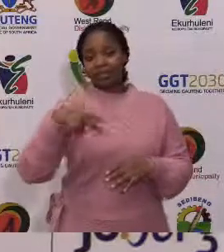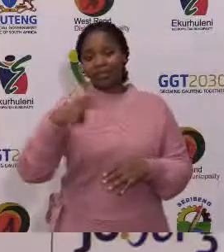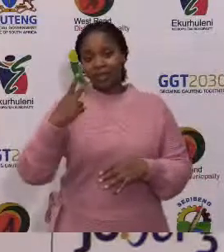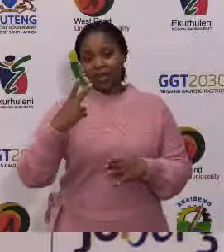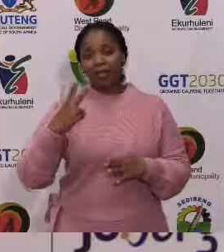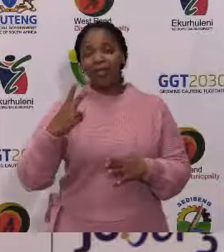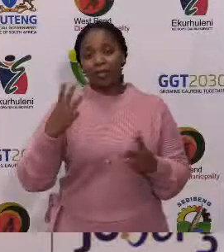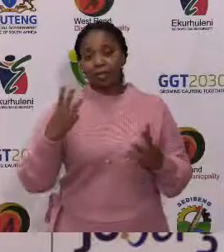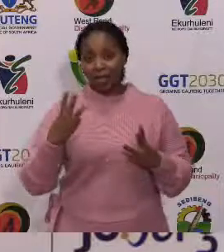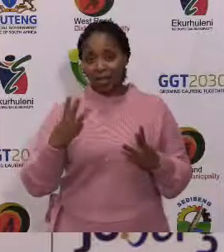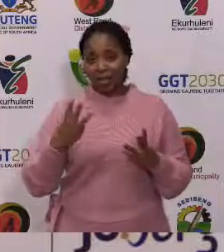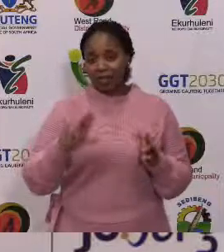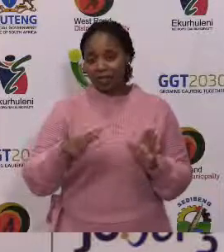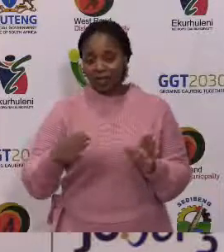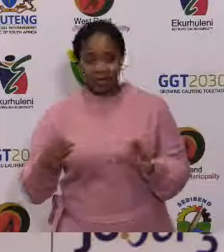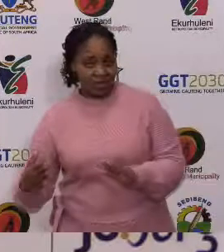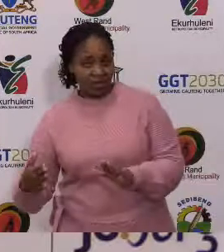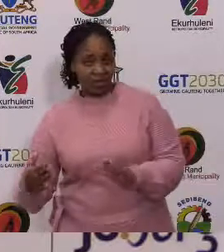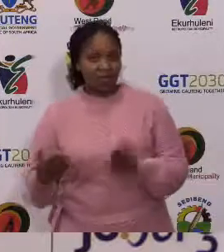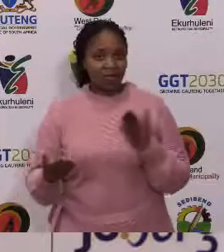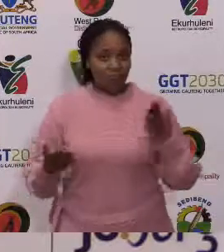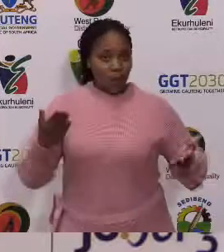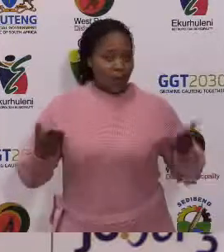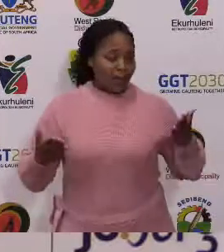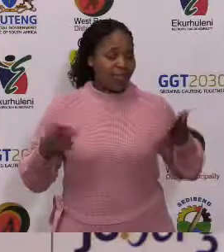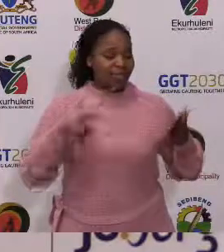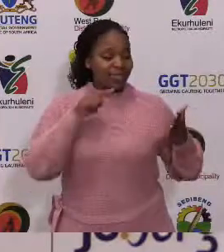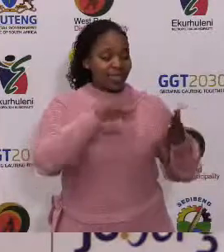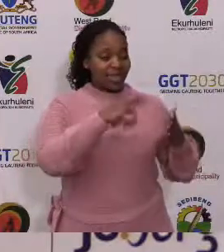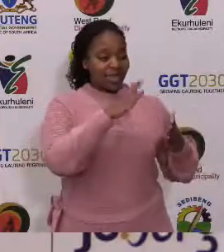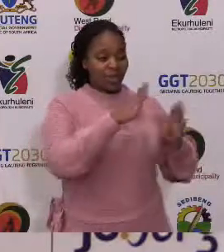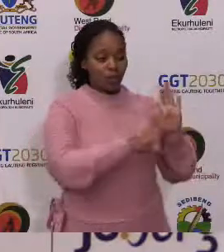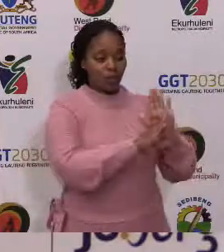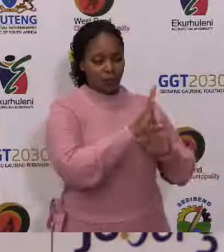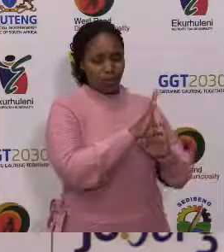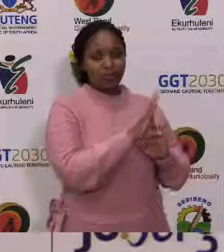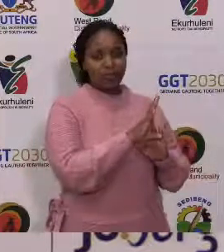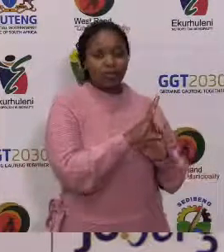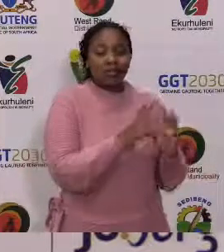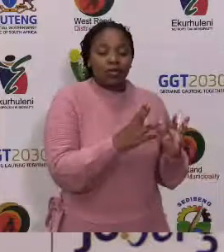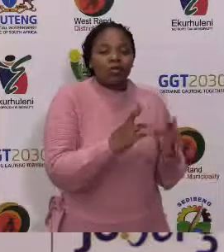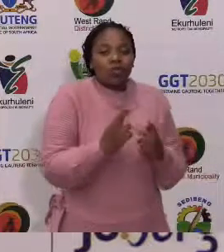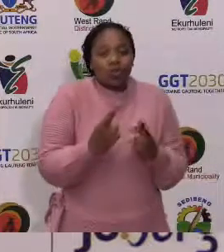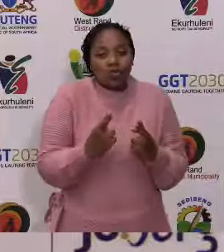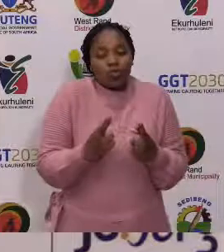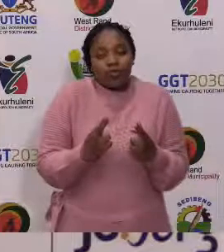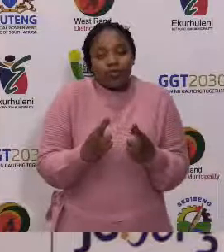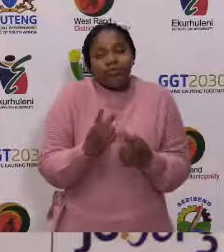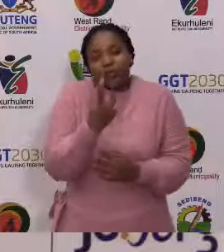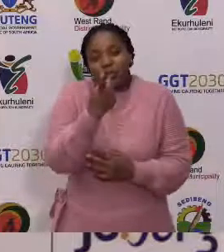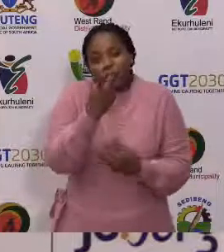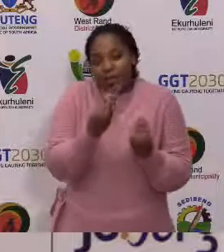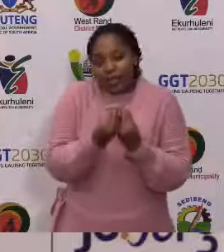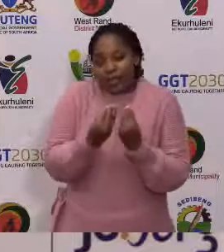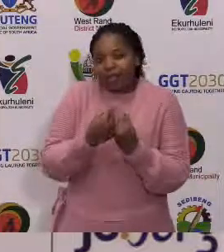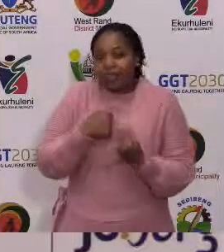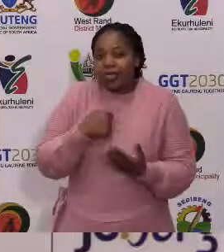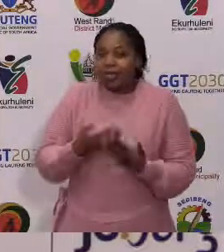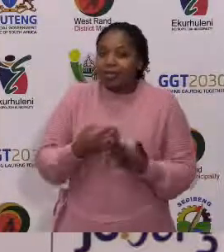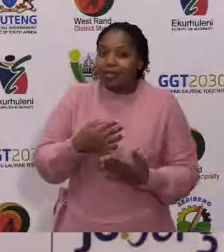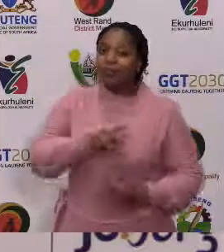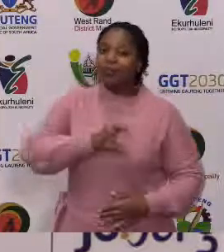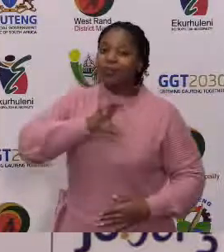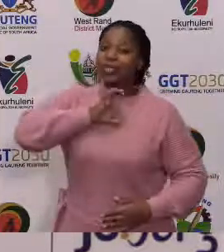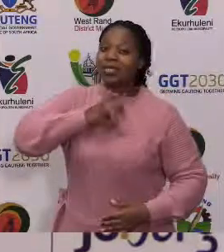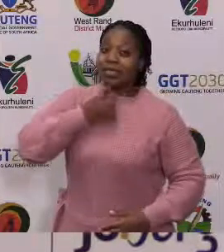during the first wave or even during the second wave. And one thing I can vouch for is that with